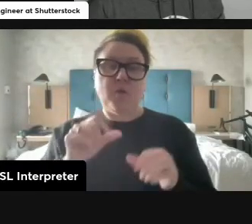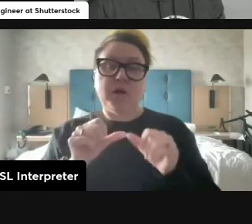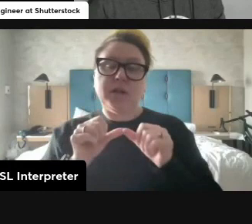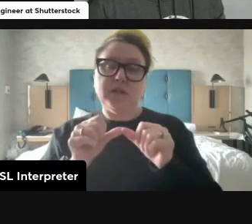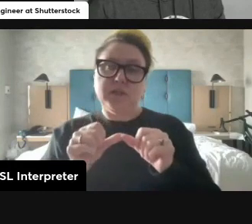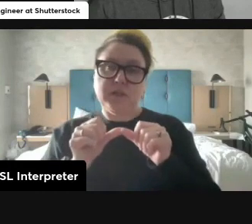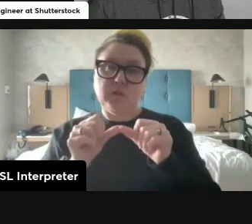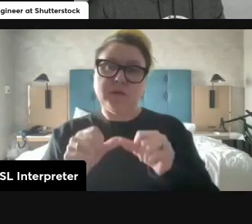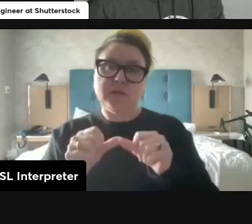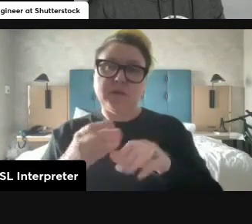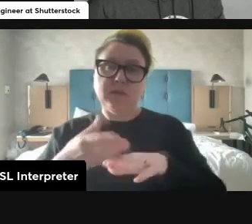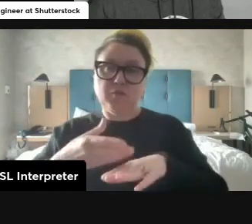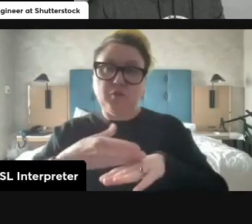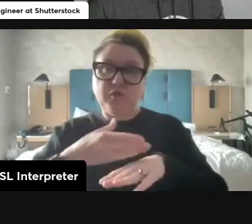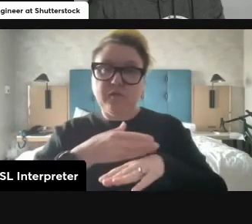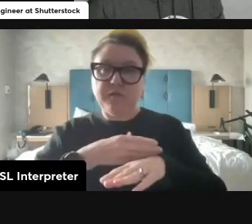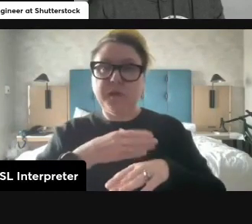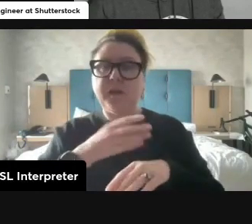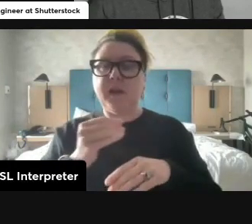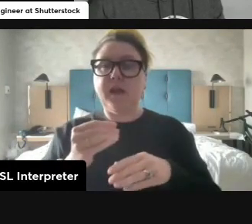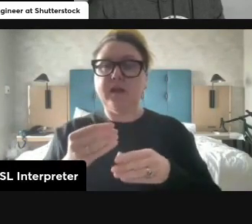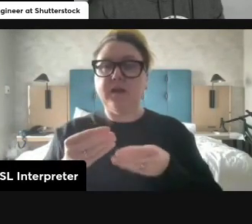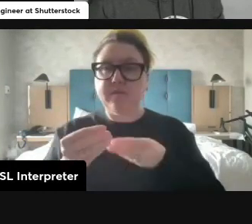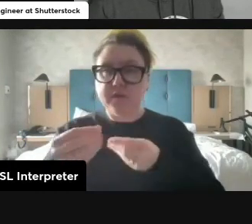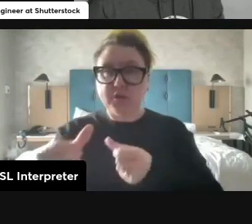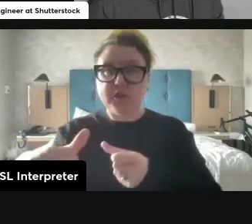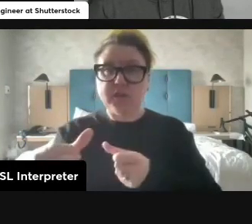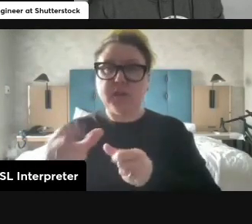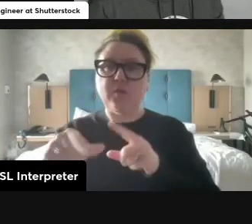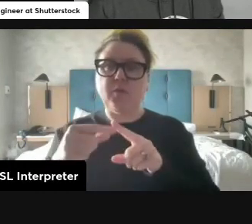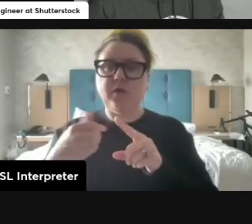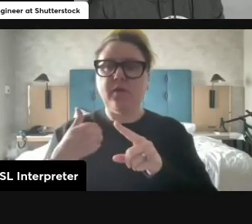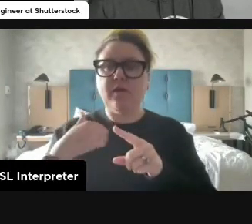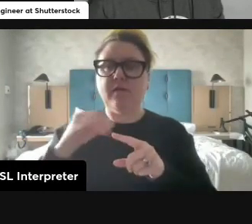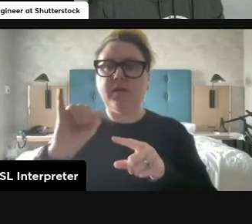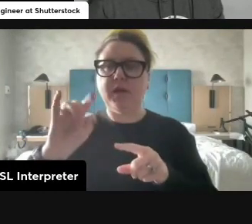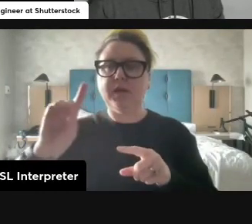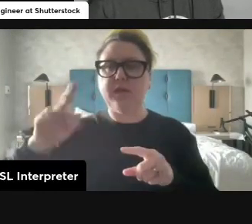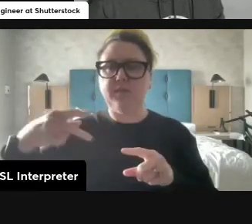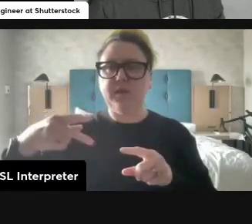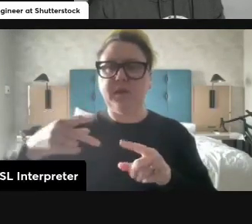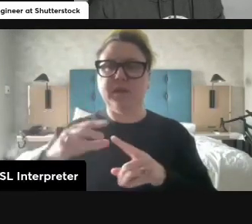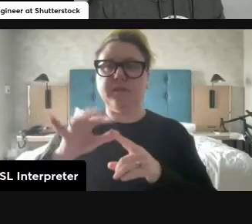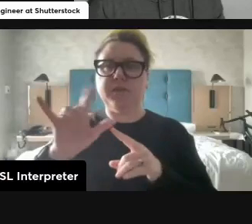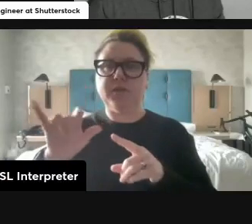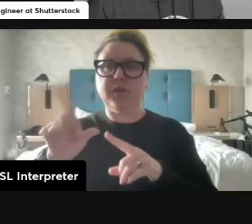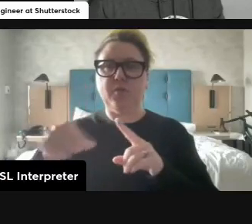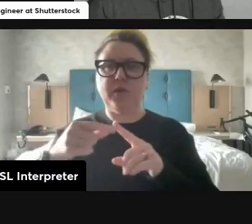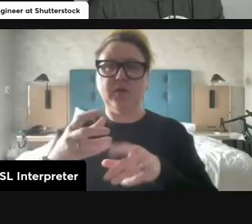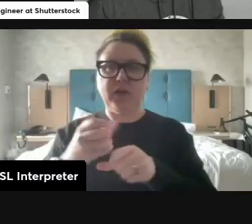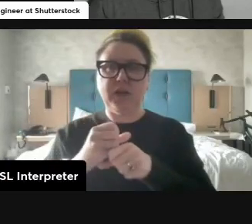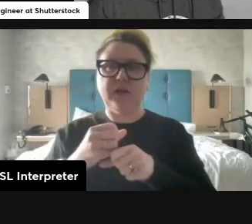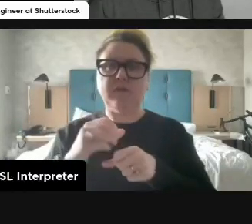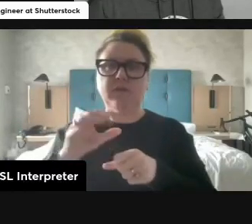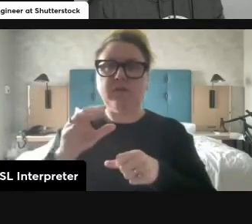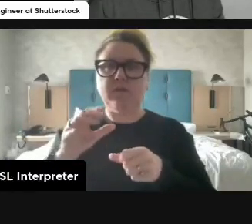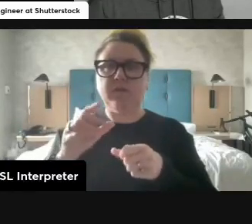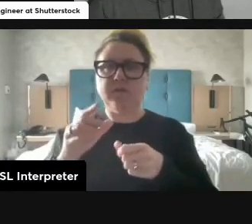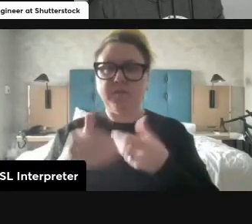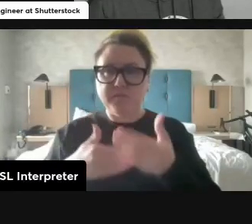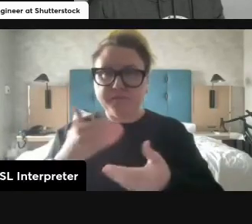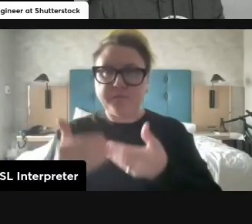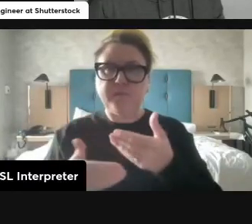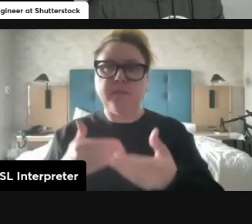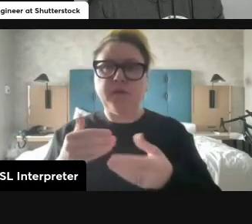continuously improving continuous efficiency when you have an IDP, especially as that IDP starts getting some momentum. It just pays